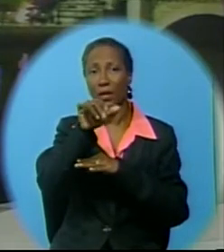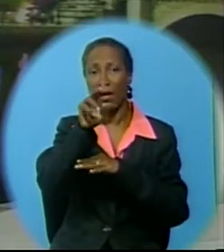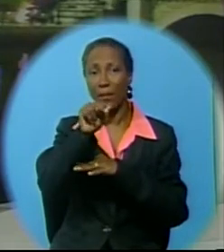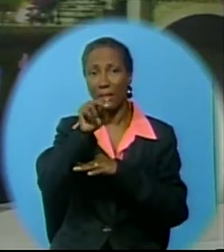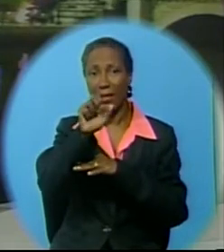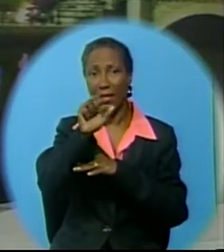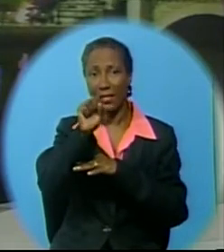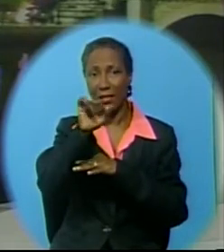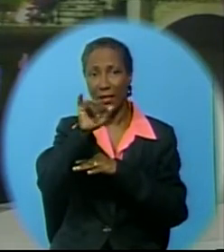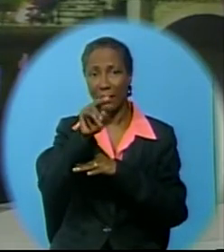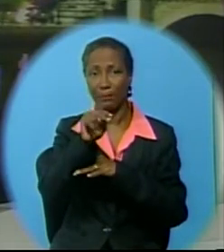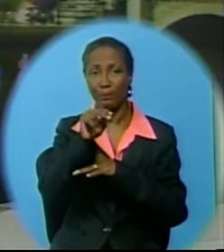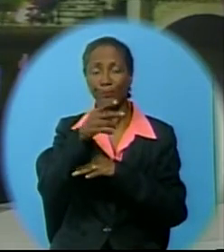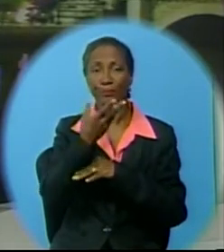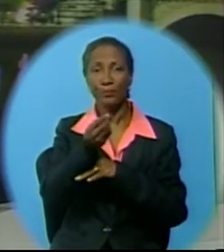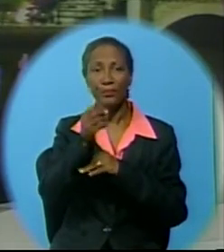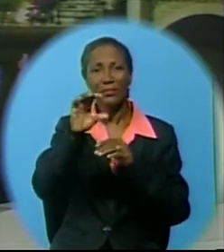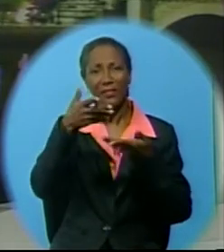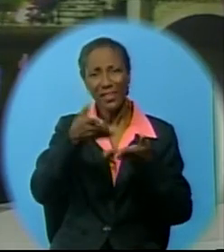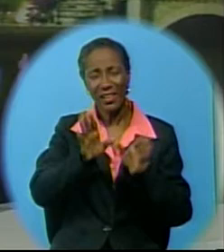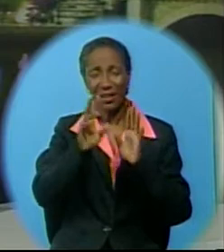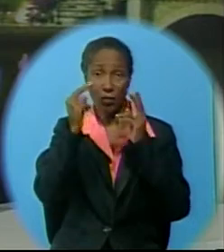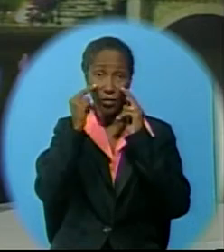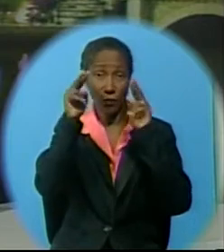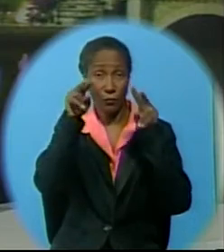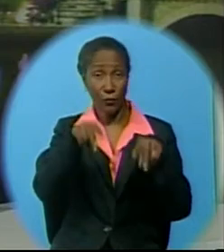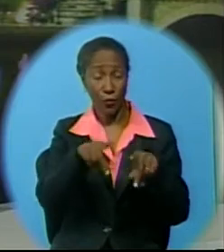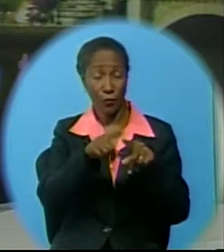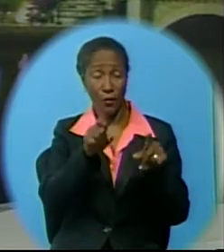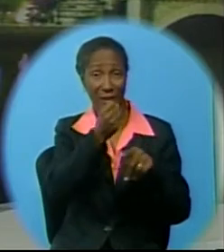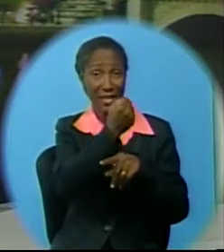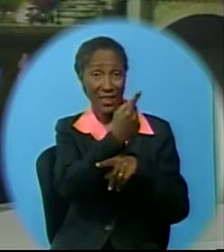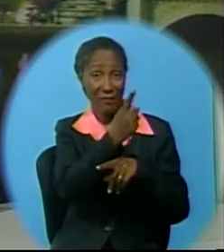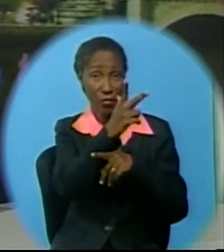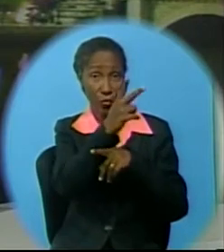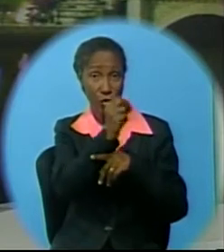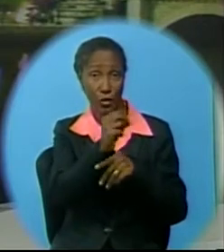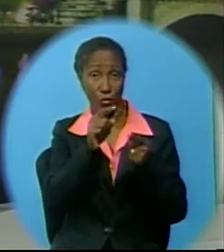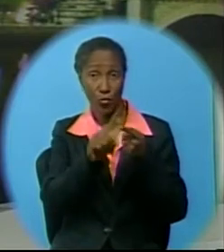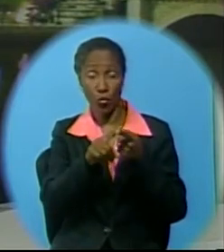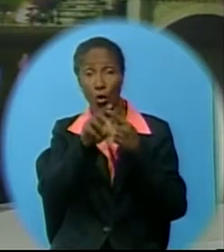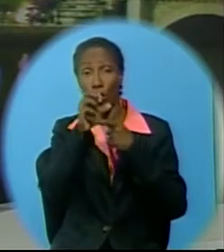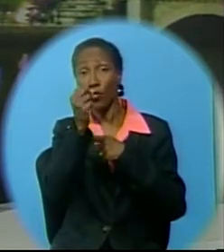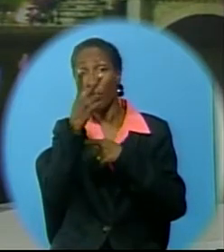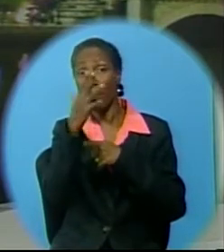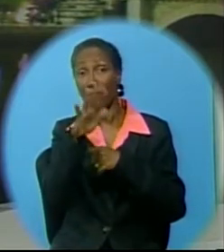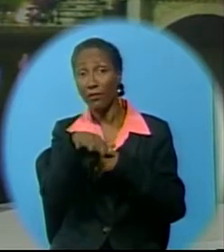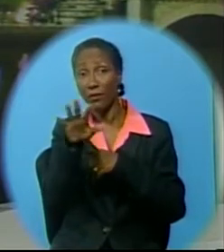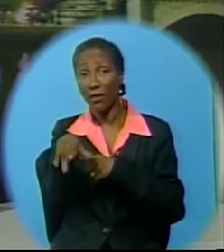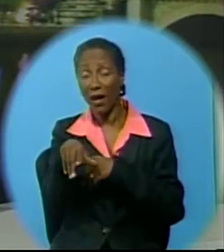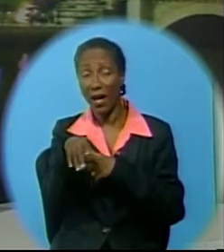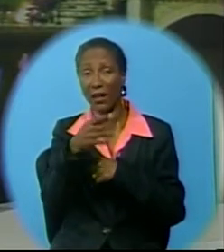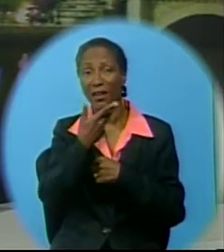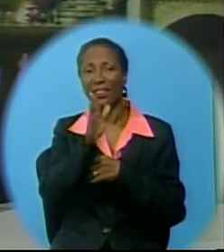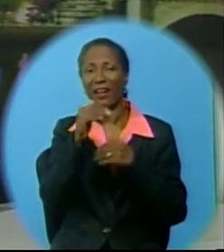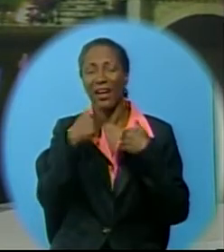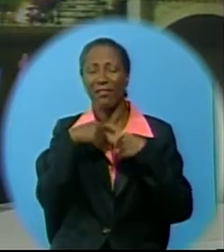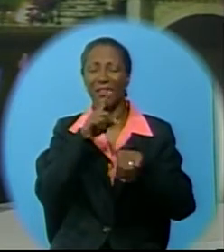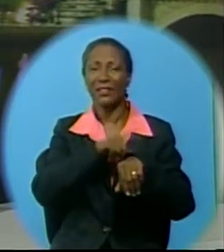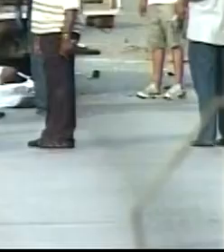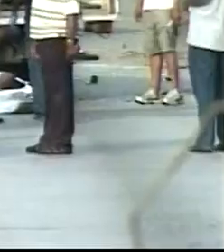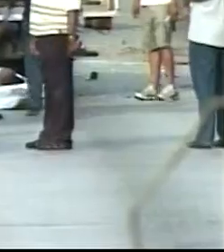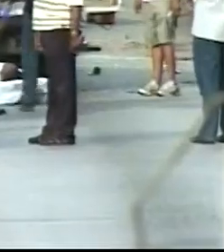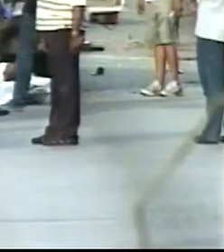the bodies of the 3 women from 11:30 until 12:55 p.m., during which time tributes will be paid.